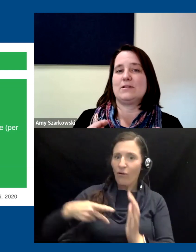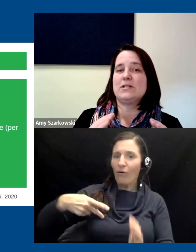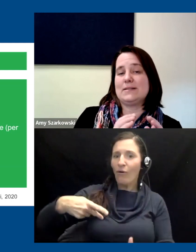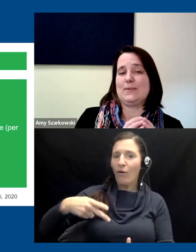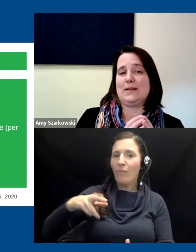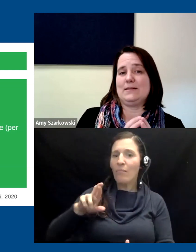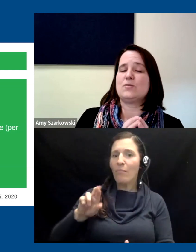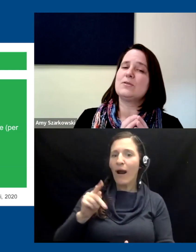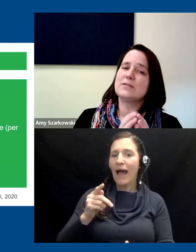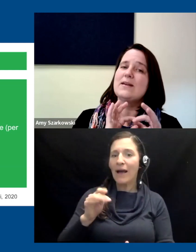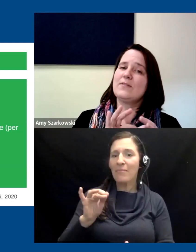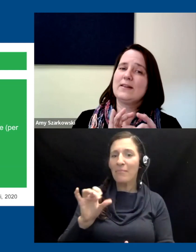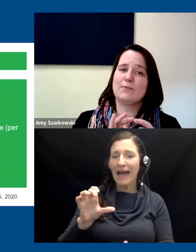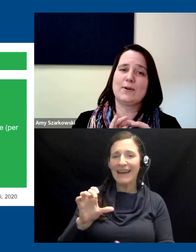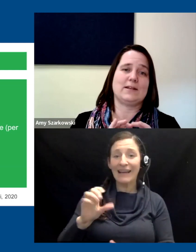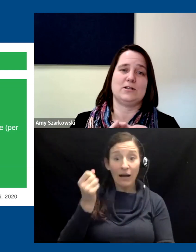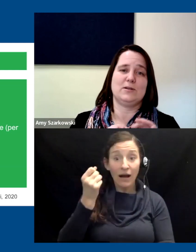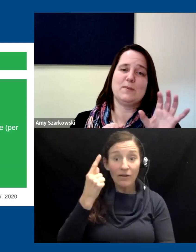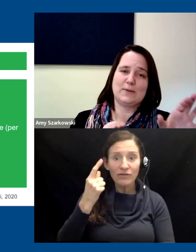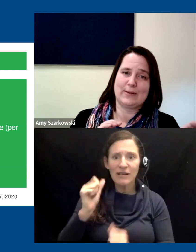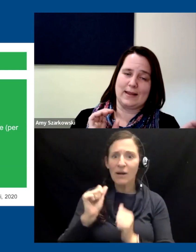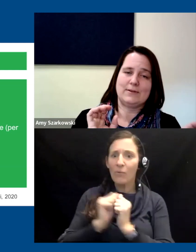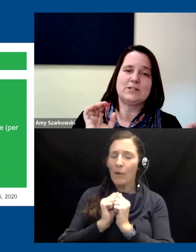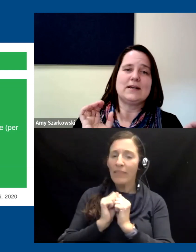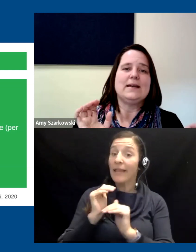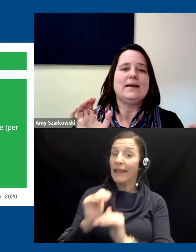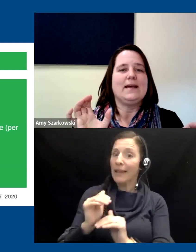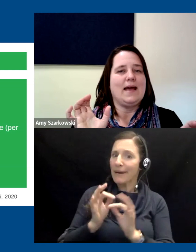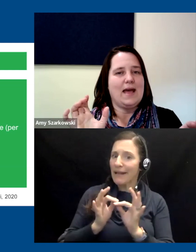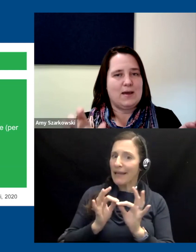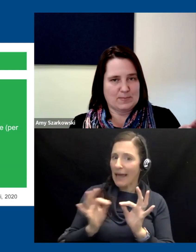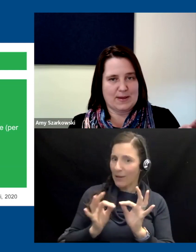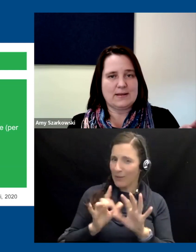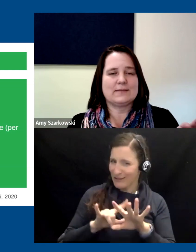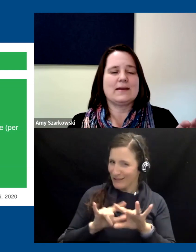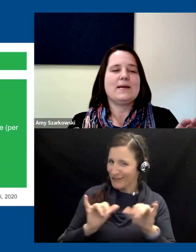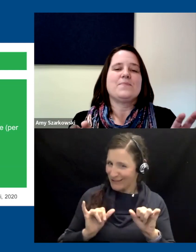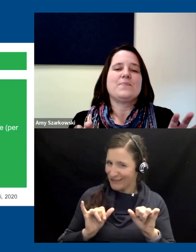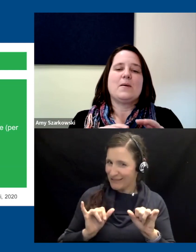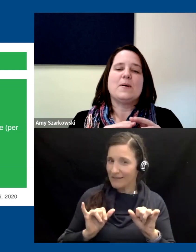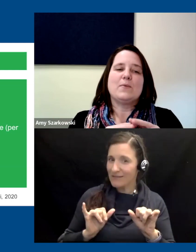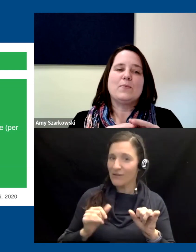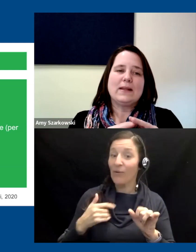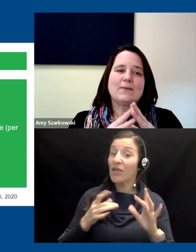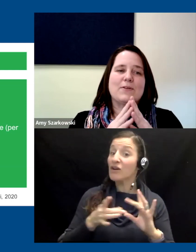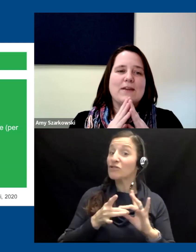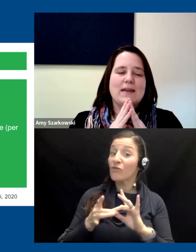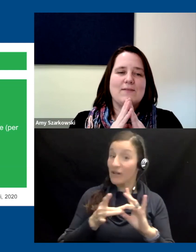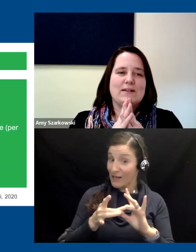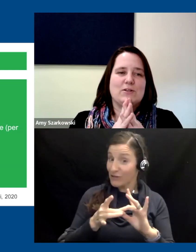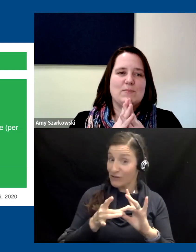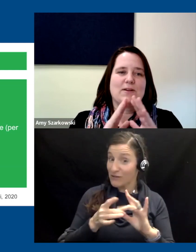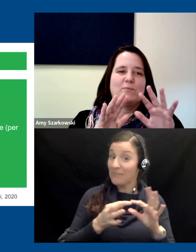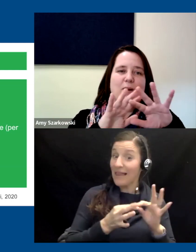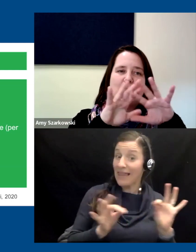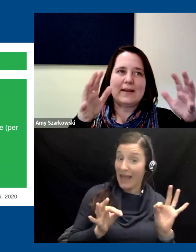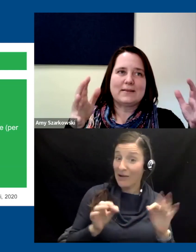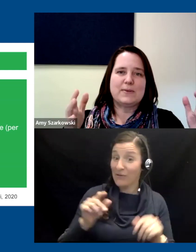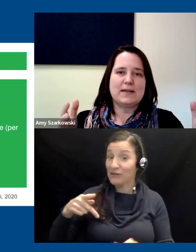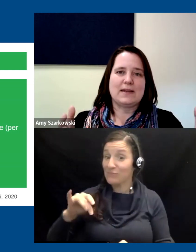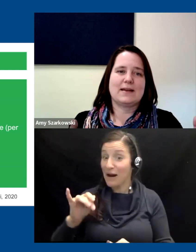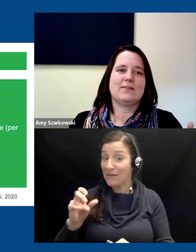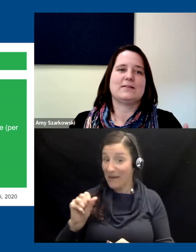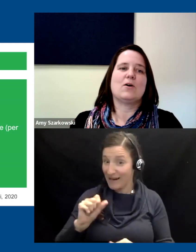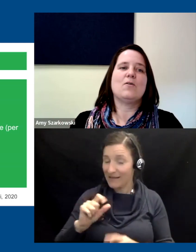when language is limited. So there is definitely a relationship between language and pragmatics. But really, we're thinking of it in terms of